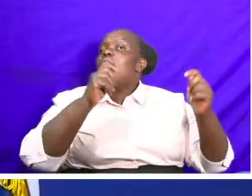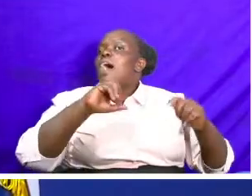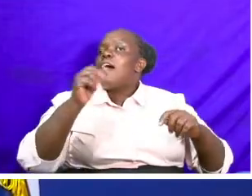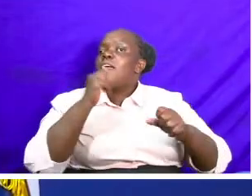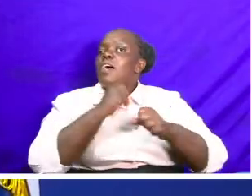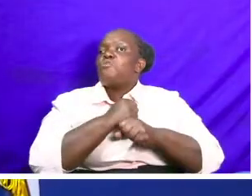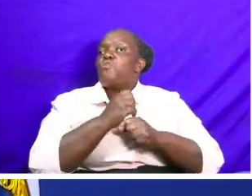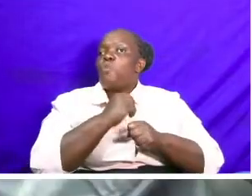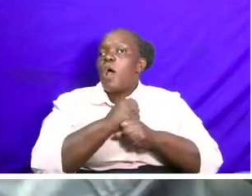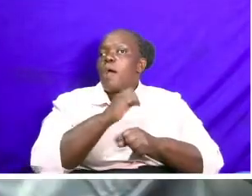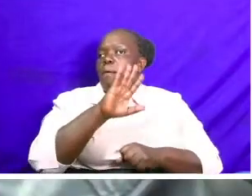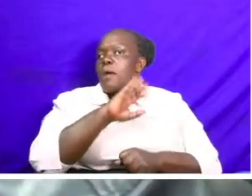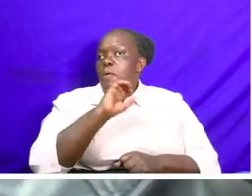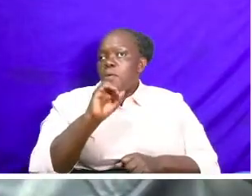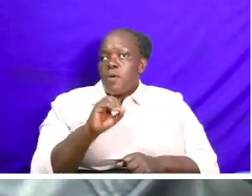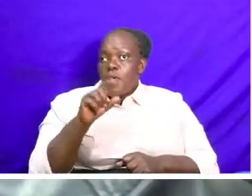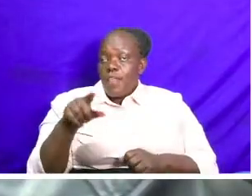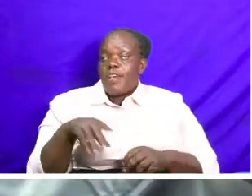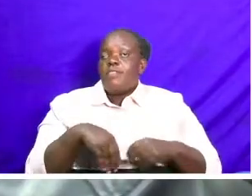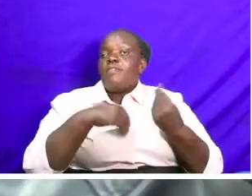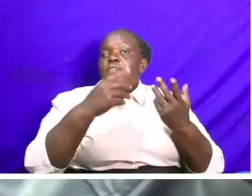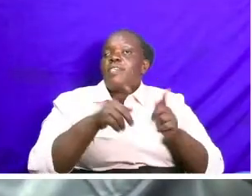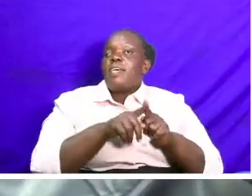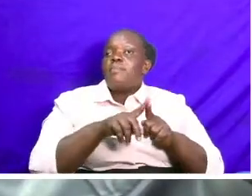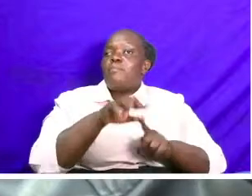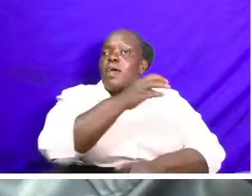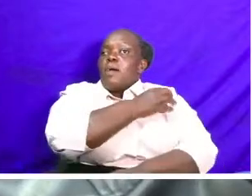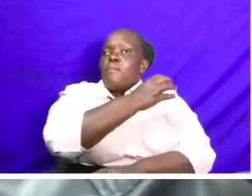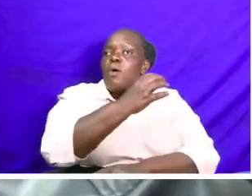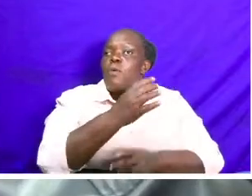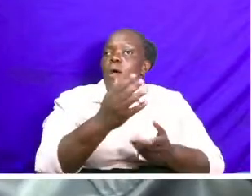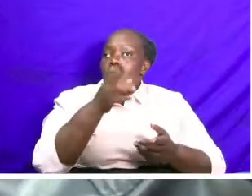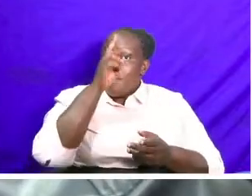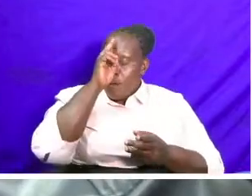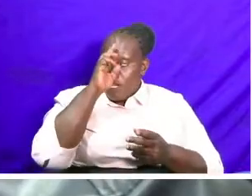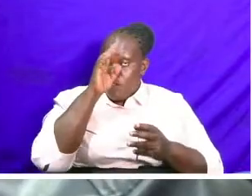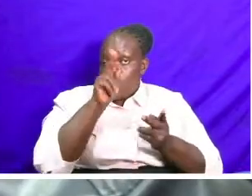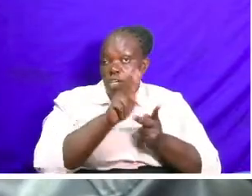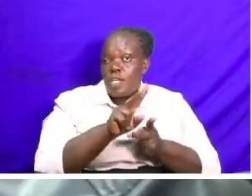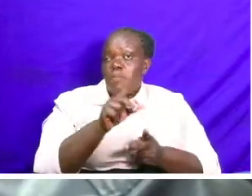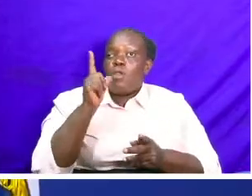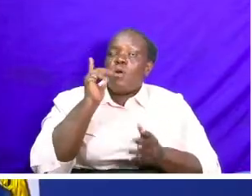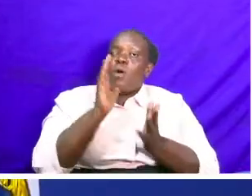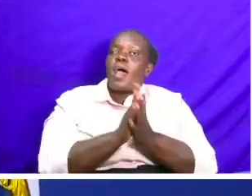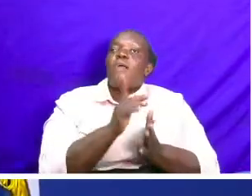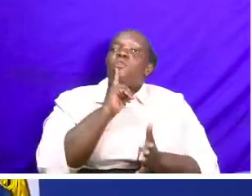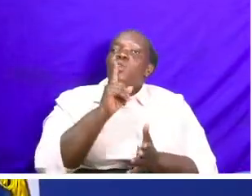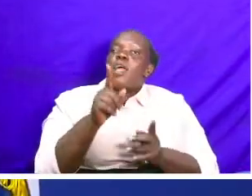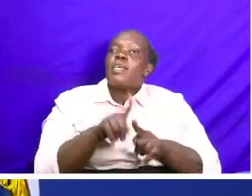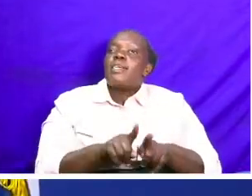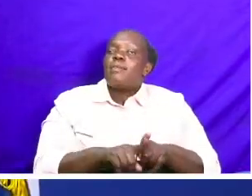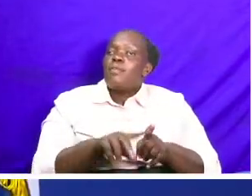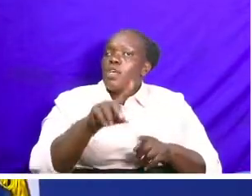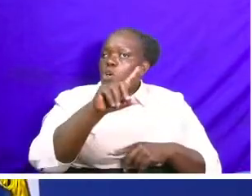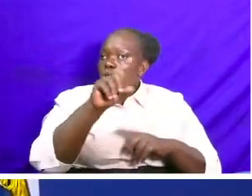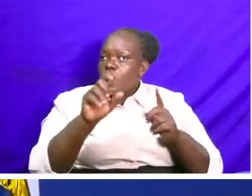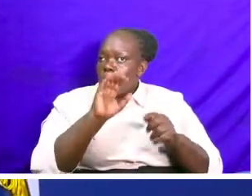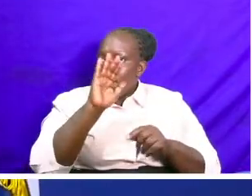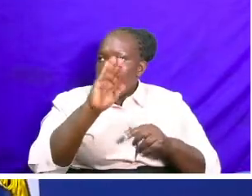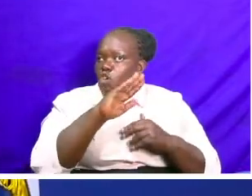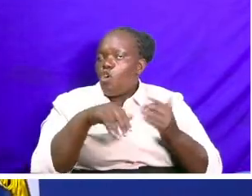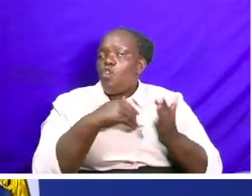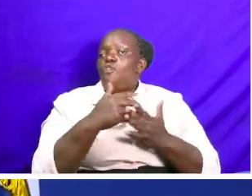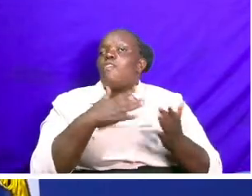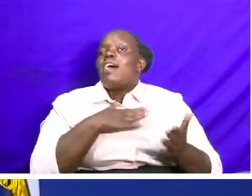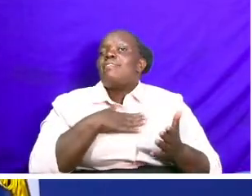their work. These provisions empower the police to maintain law and order. And the question that we want to ask to all of us